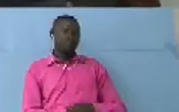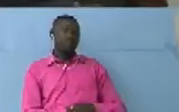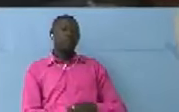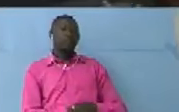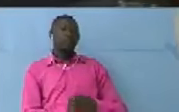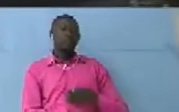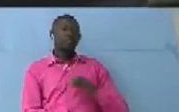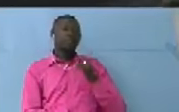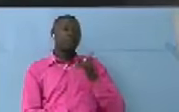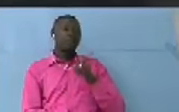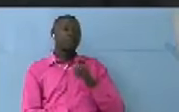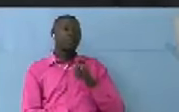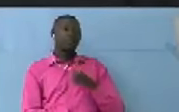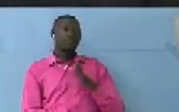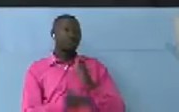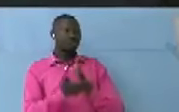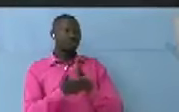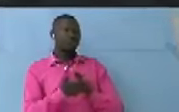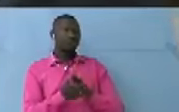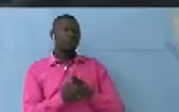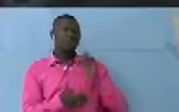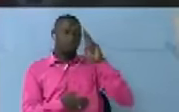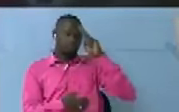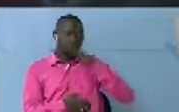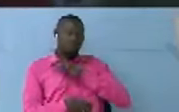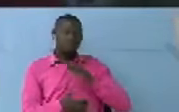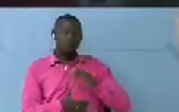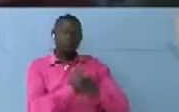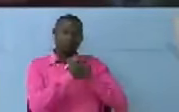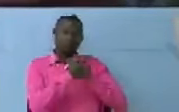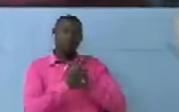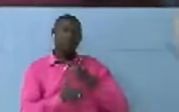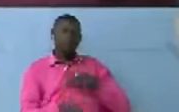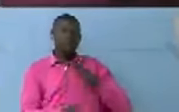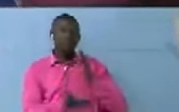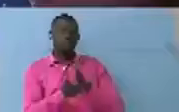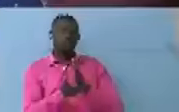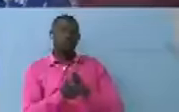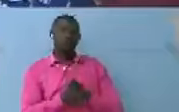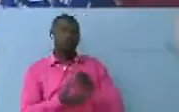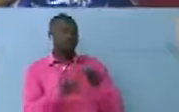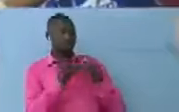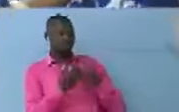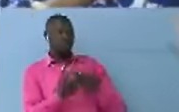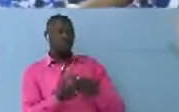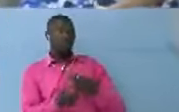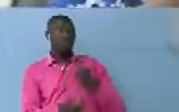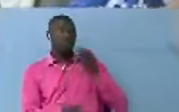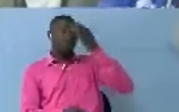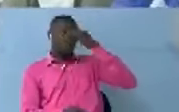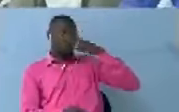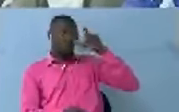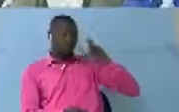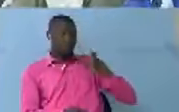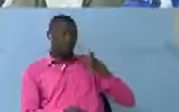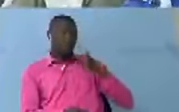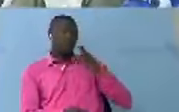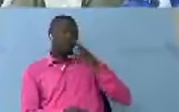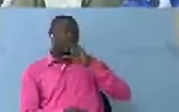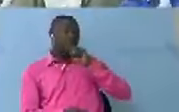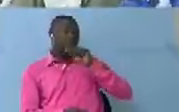Solo's brother shook my hand and said to me, it's true. Akonya kubar Commissioner Sane, 1,500 le dintela ako. But he said to